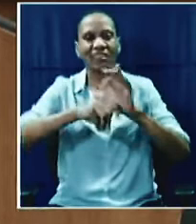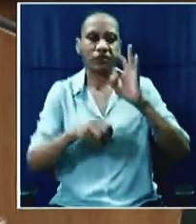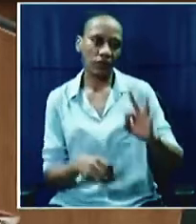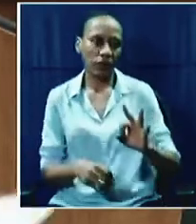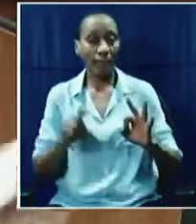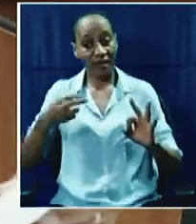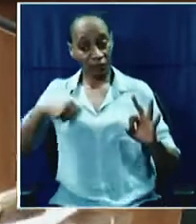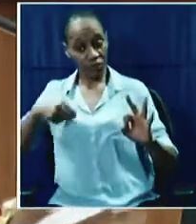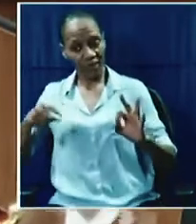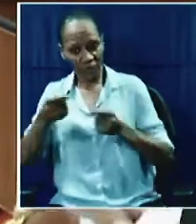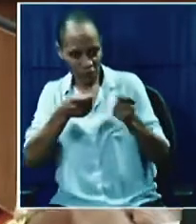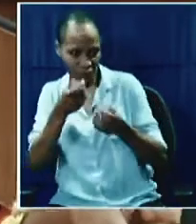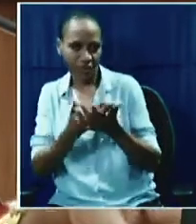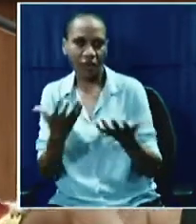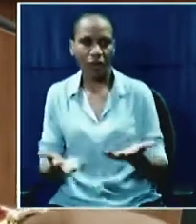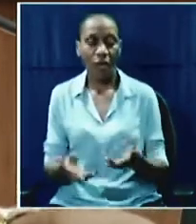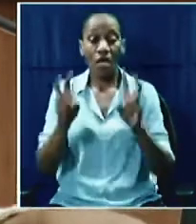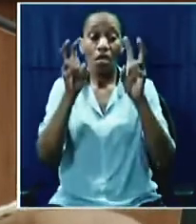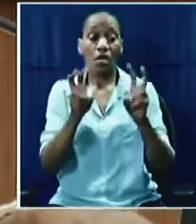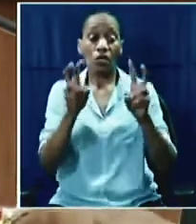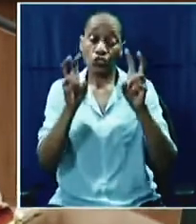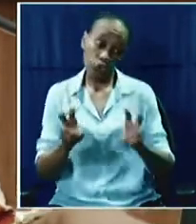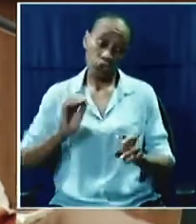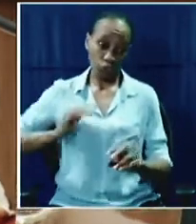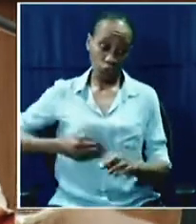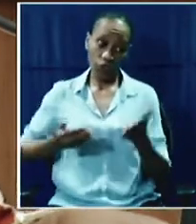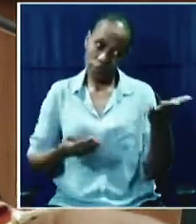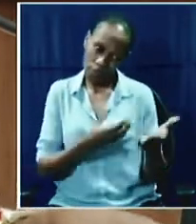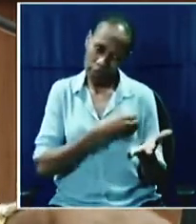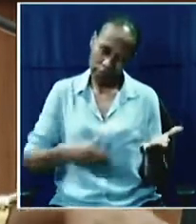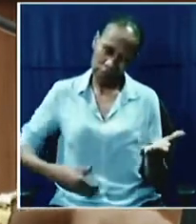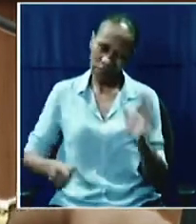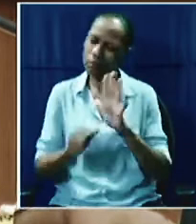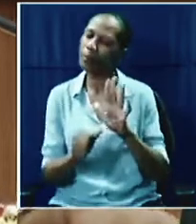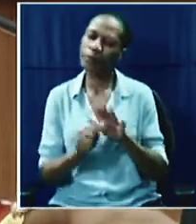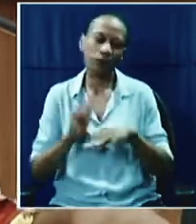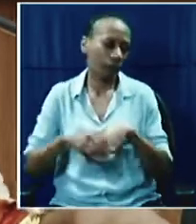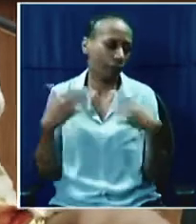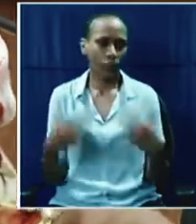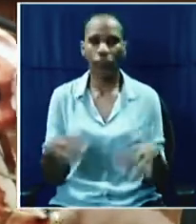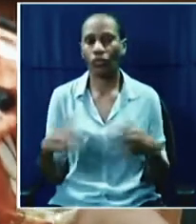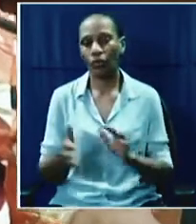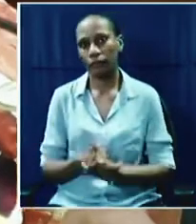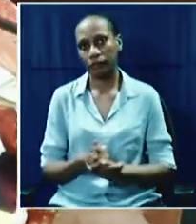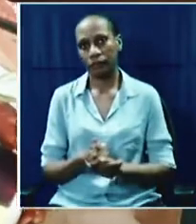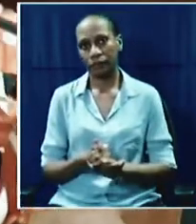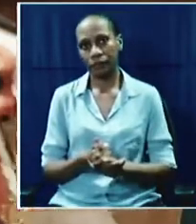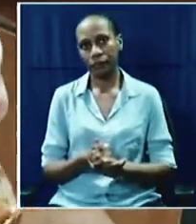municipalities. The issue of women, Mongameli, ibaluleke kakhulu, unyaka wesi 25 sabuye Beijing.